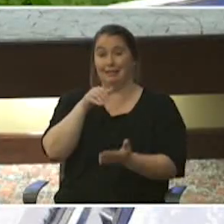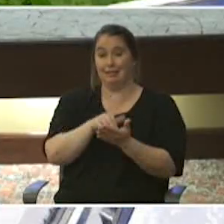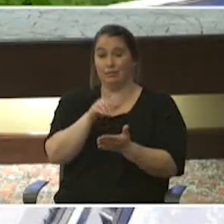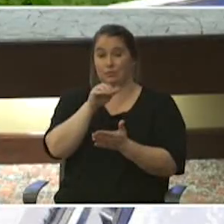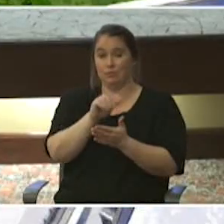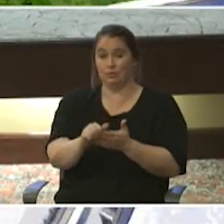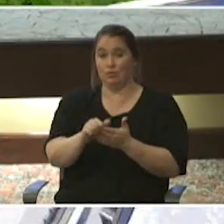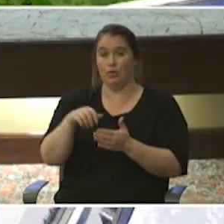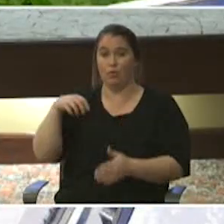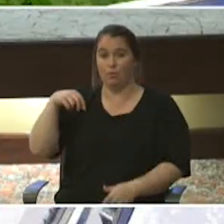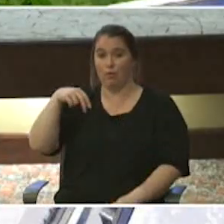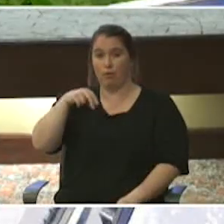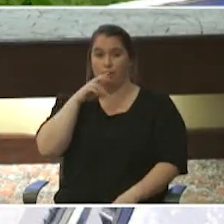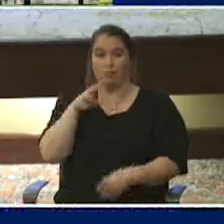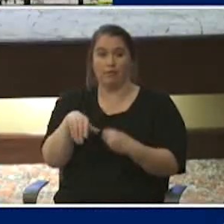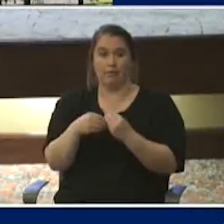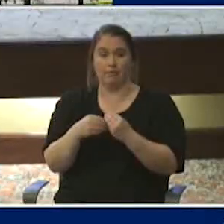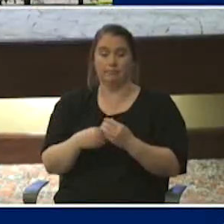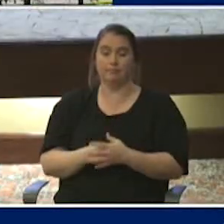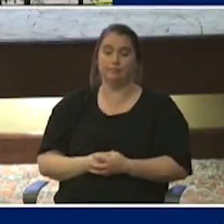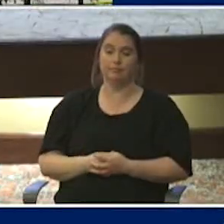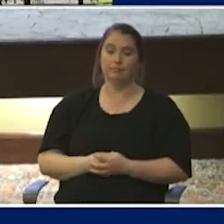an added item.